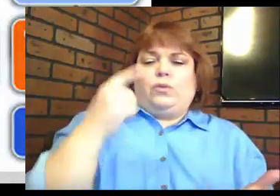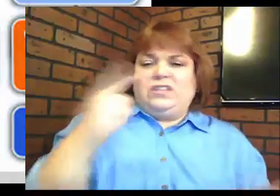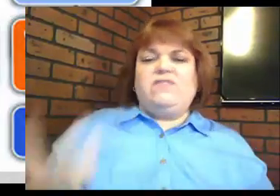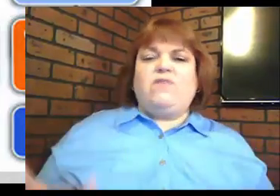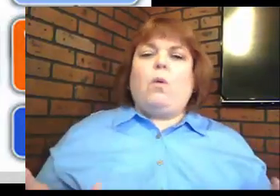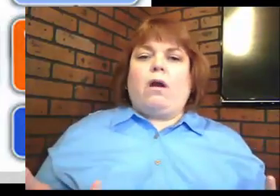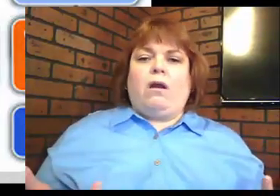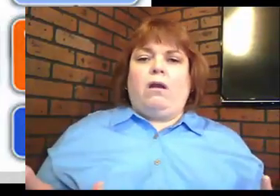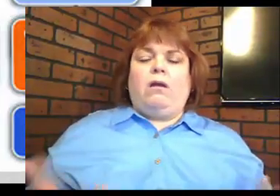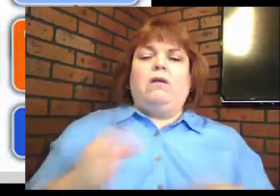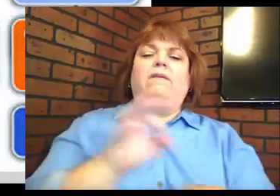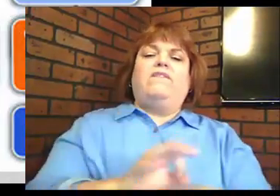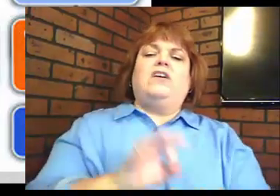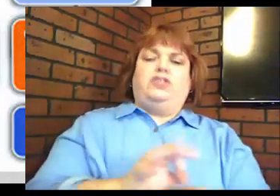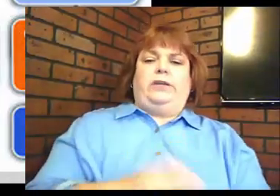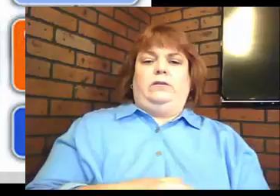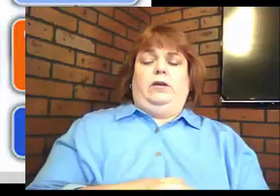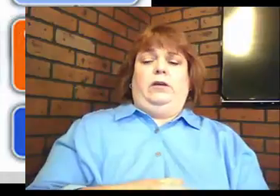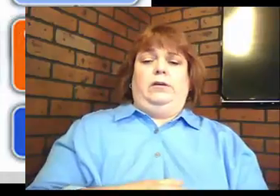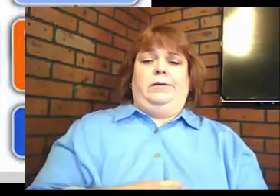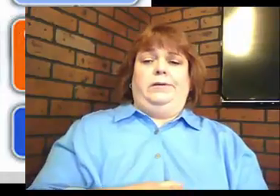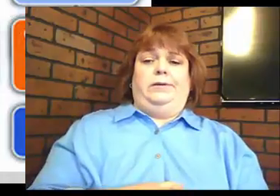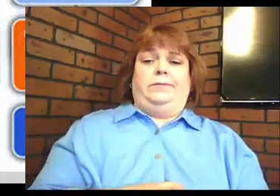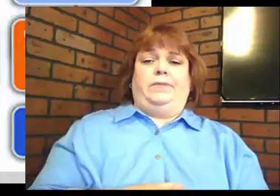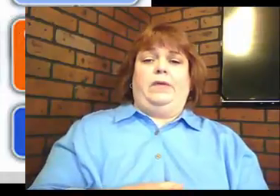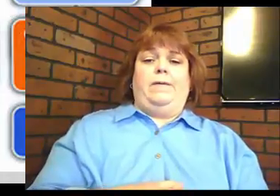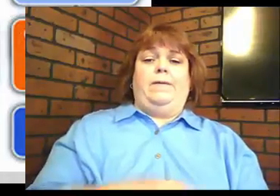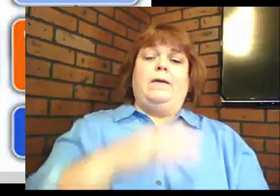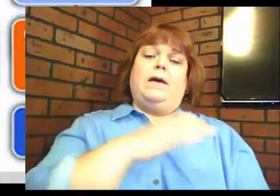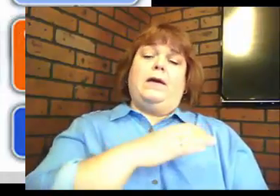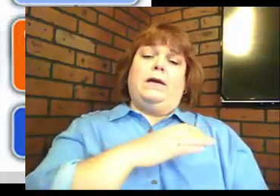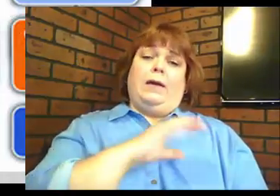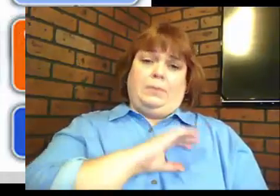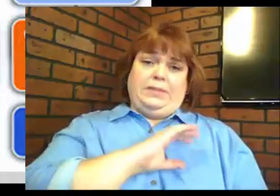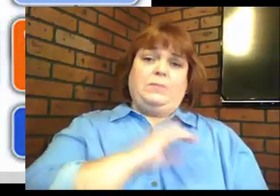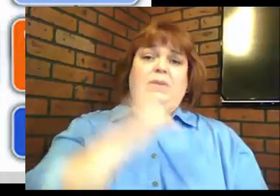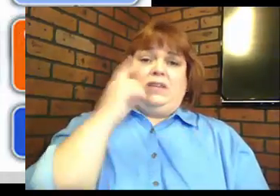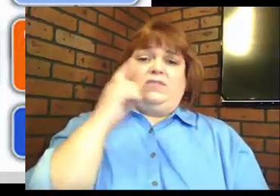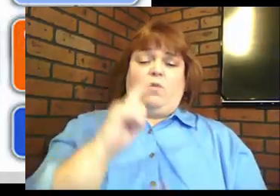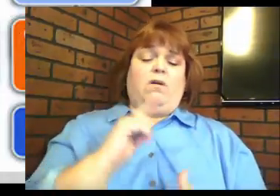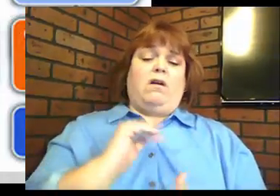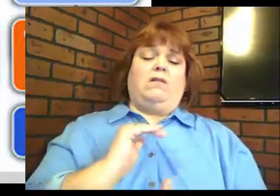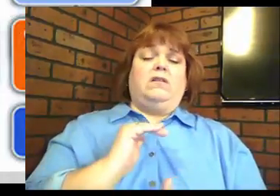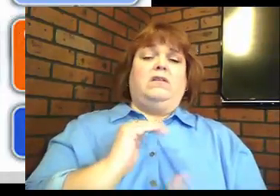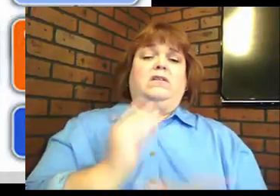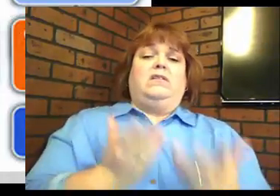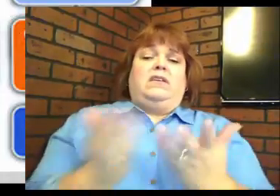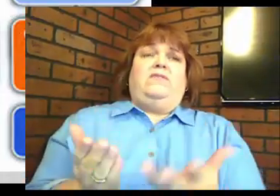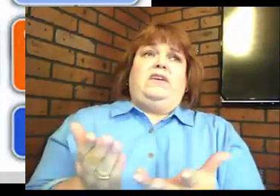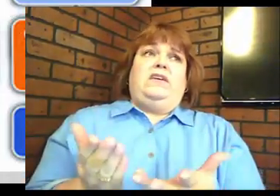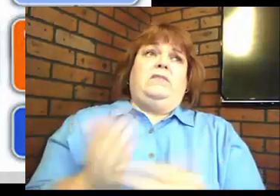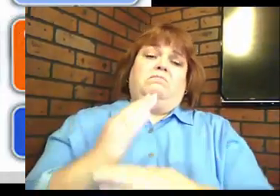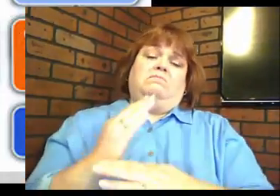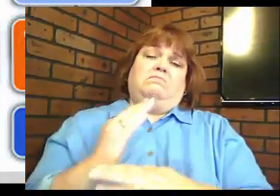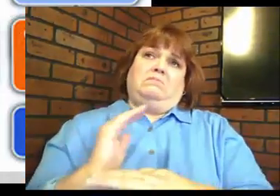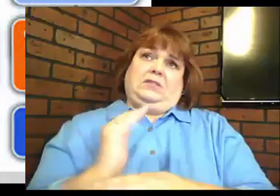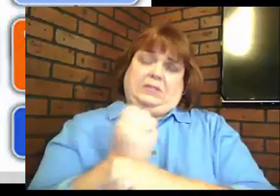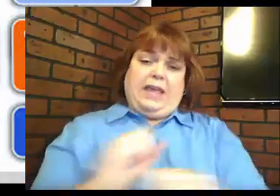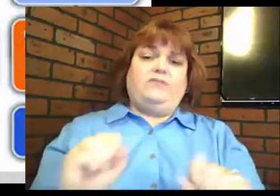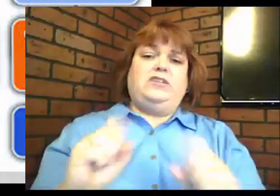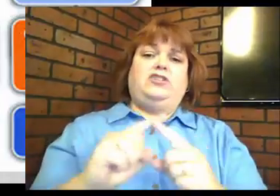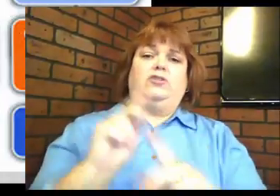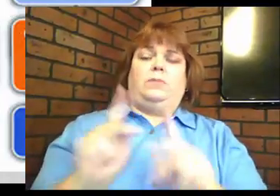president is, his job is. In the executive part of the government.